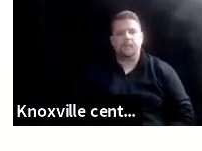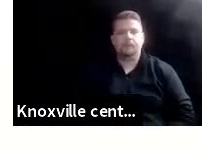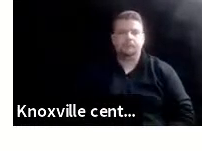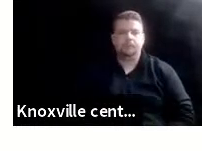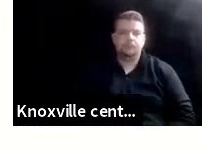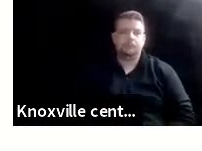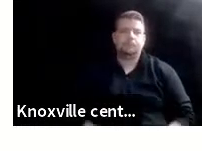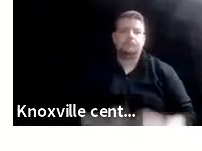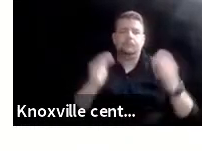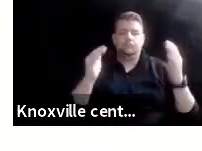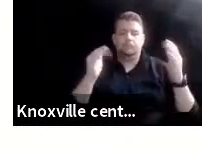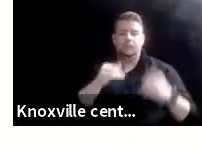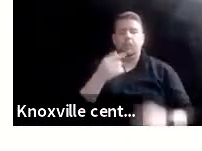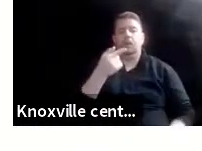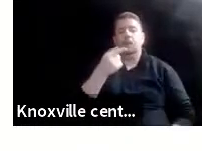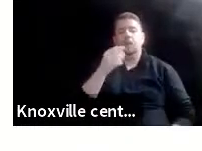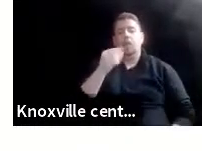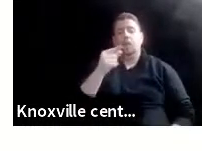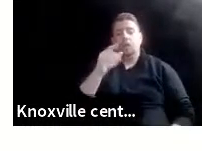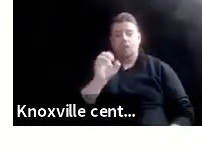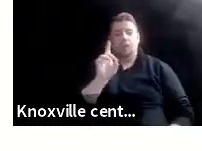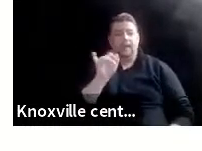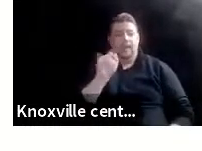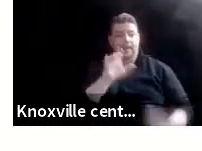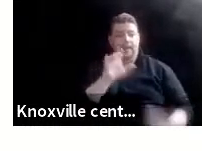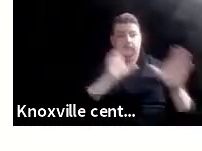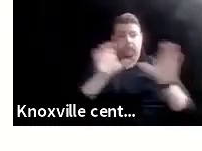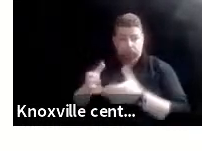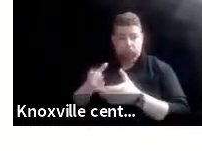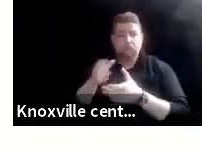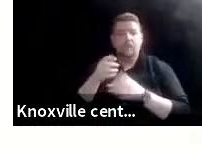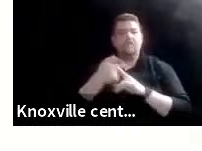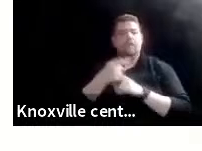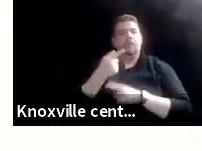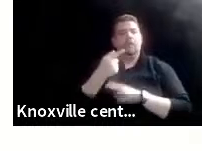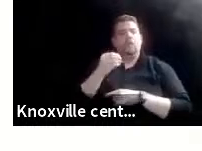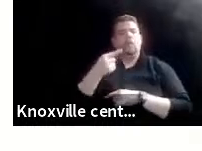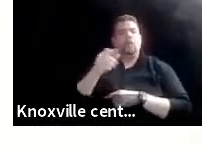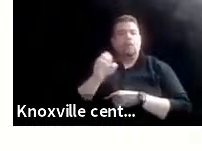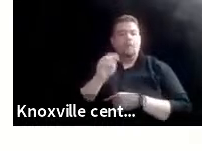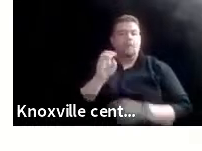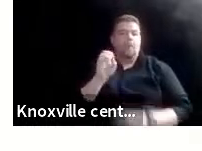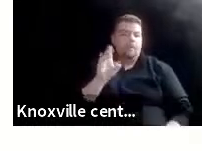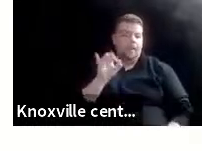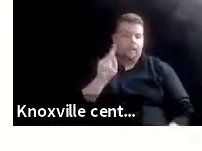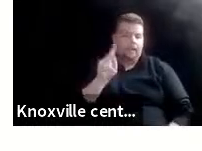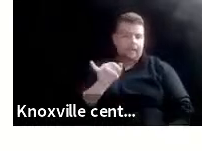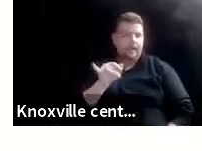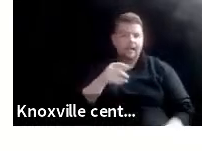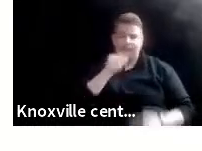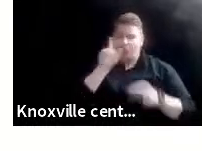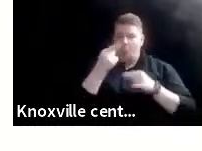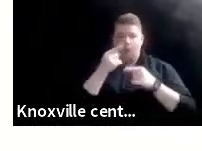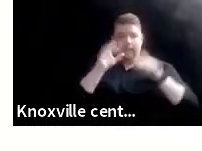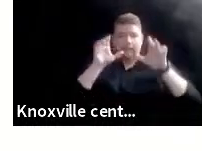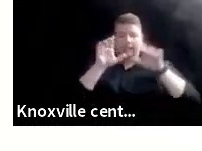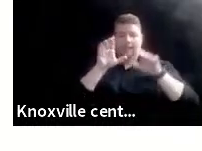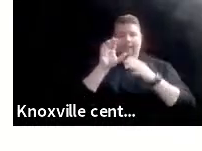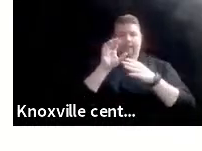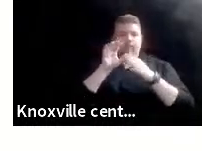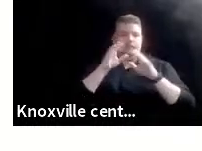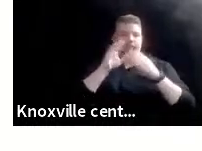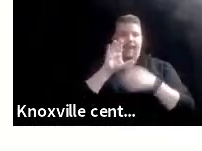So moving on to the Google data set, this is from Google Mobility. They don't just look at the county as a whole. They're able